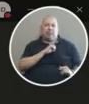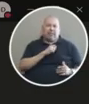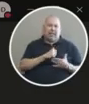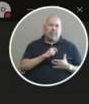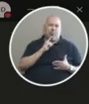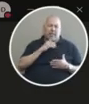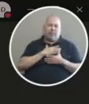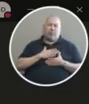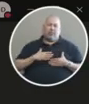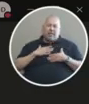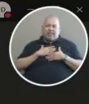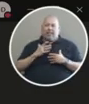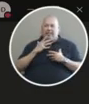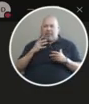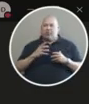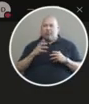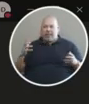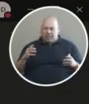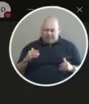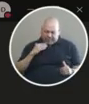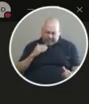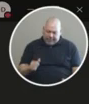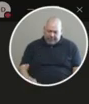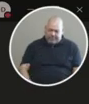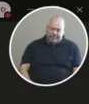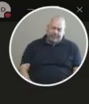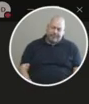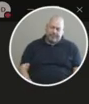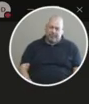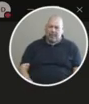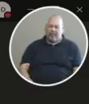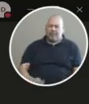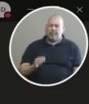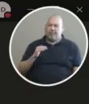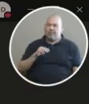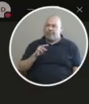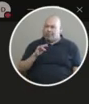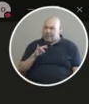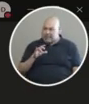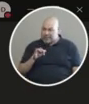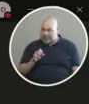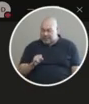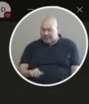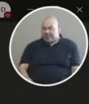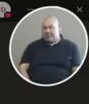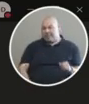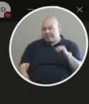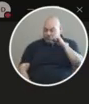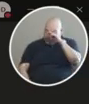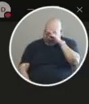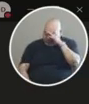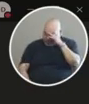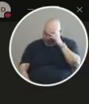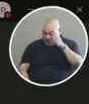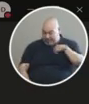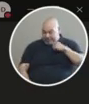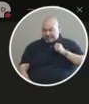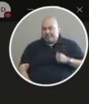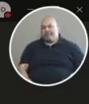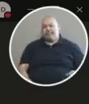greatly appreciated. Thank you so much. Thank you, ma'am. Mr. Octavio Macias, I see you on the line, sir. Go ahead. You have 3 minutes.